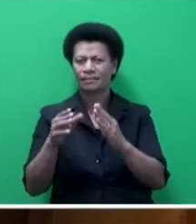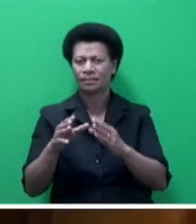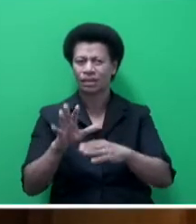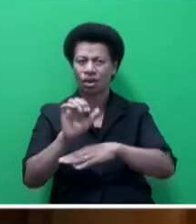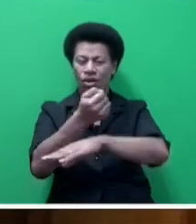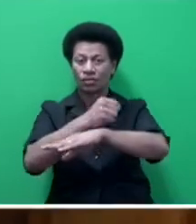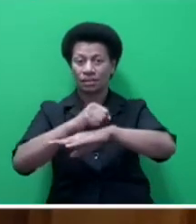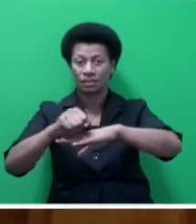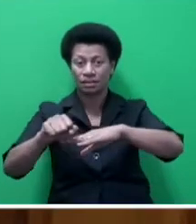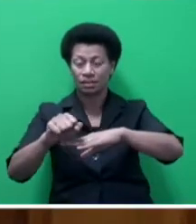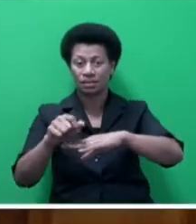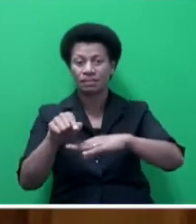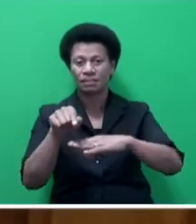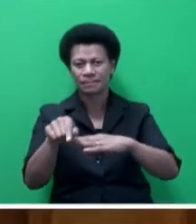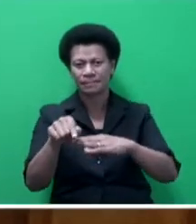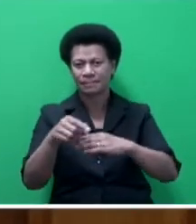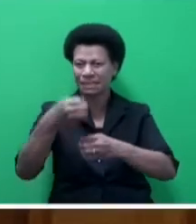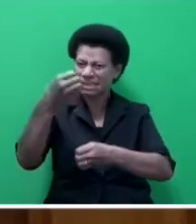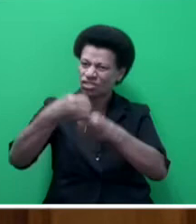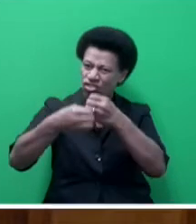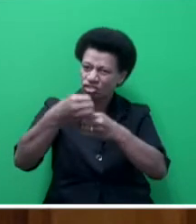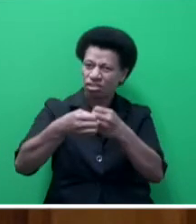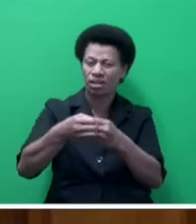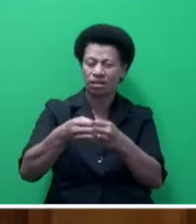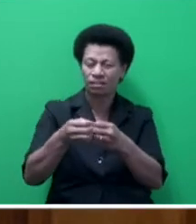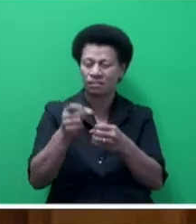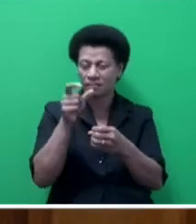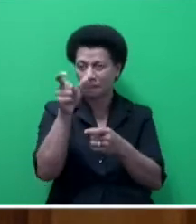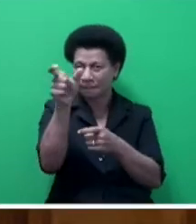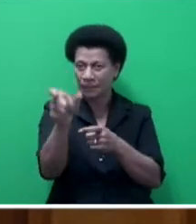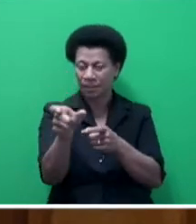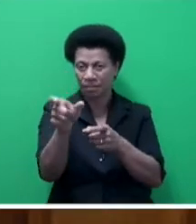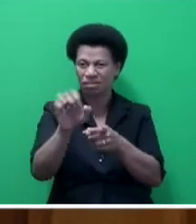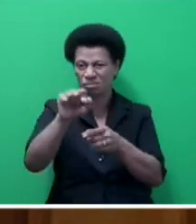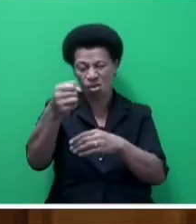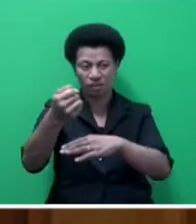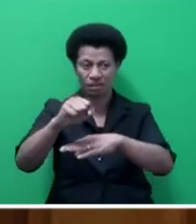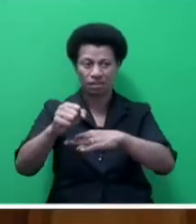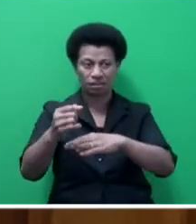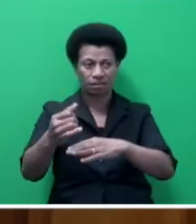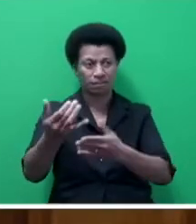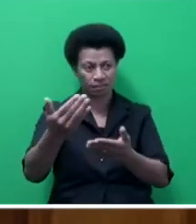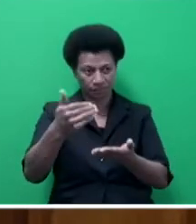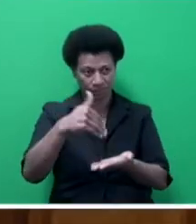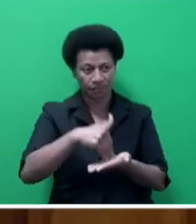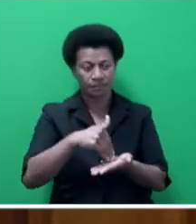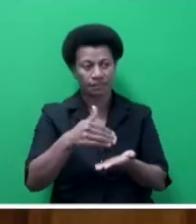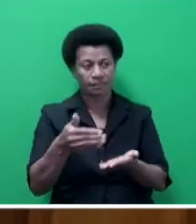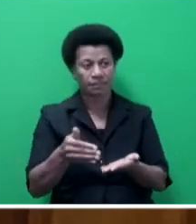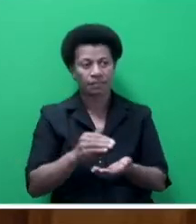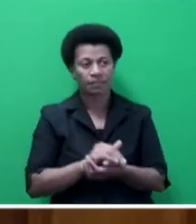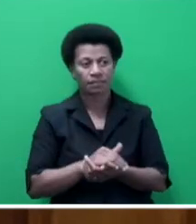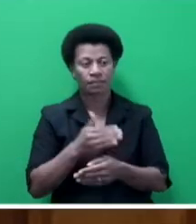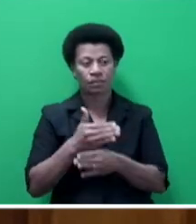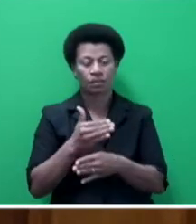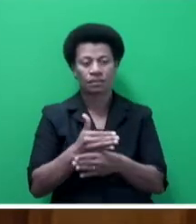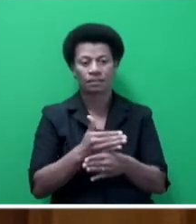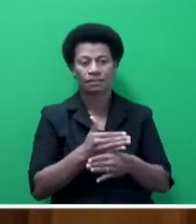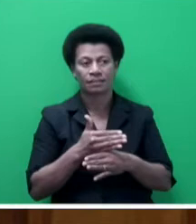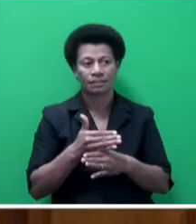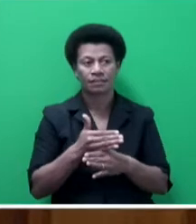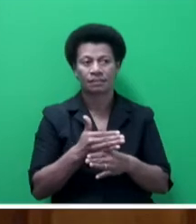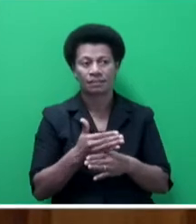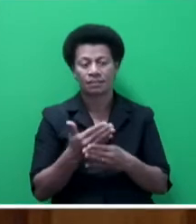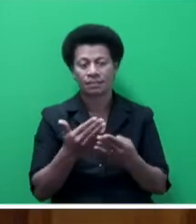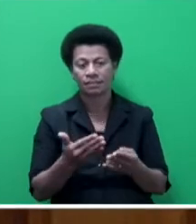by architects and engineers. And their activities are governed by the Architect Act and Engineers Registration Act. Both of